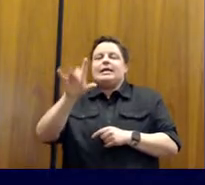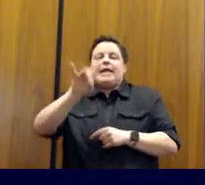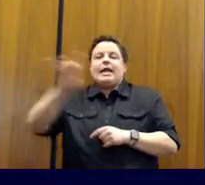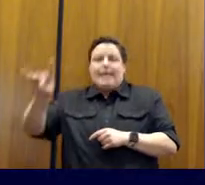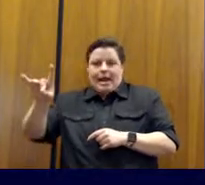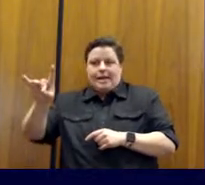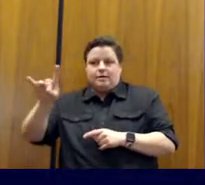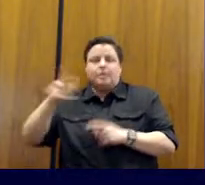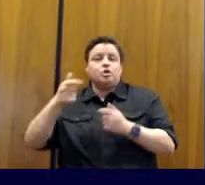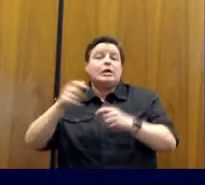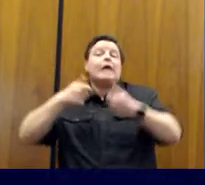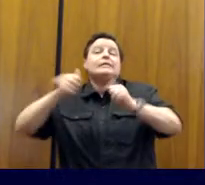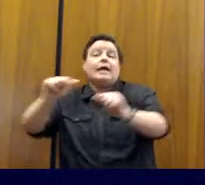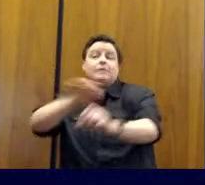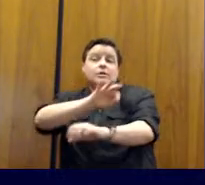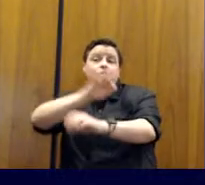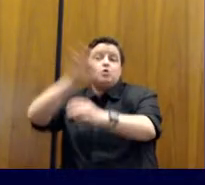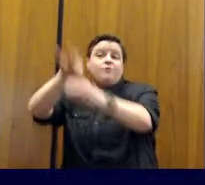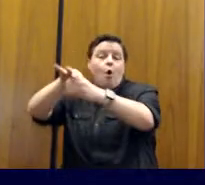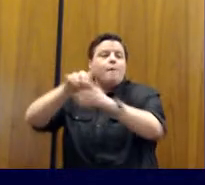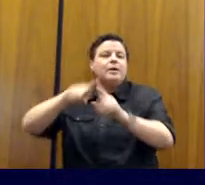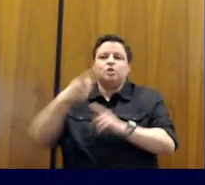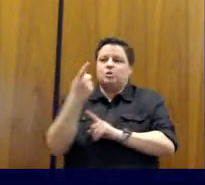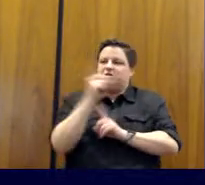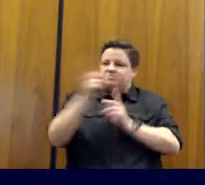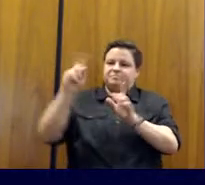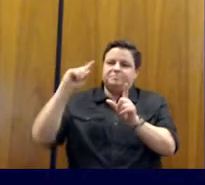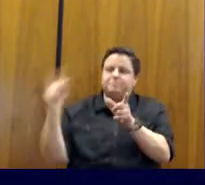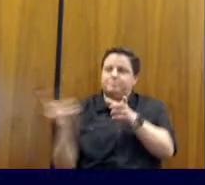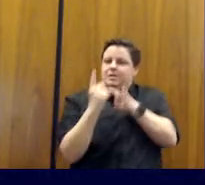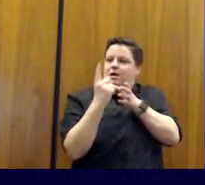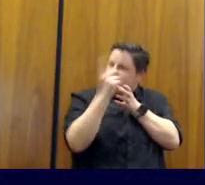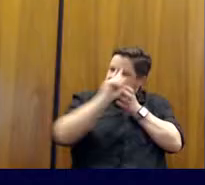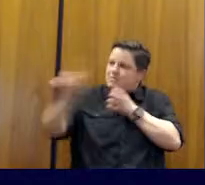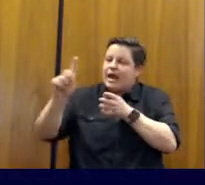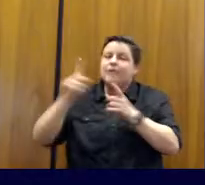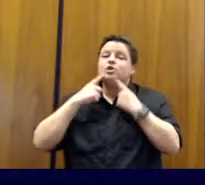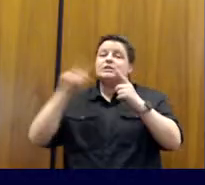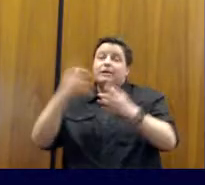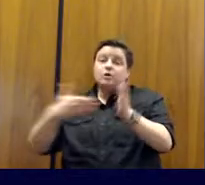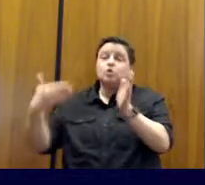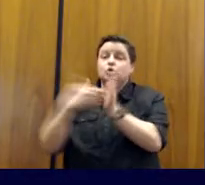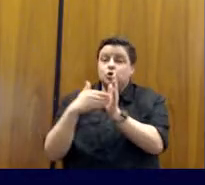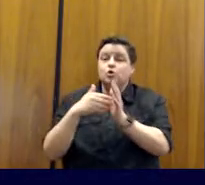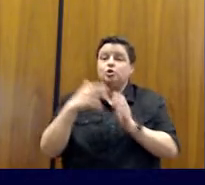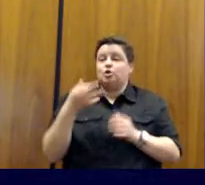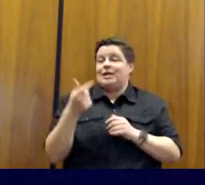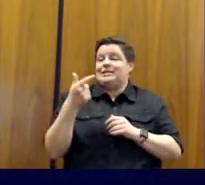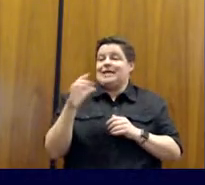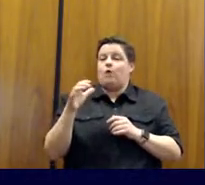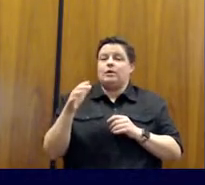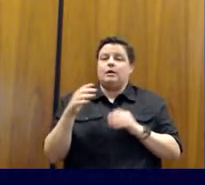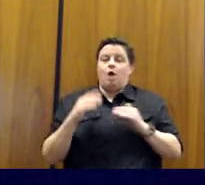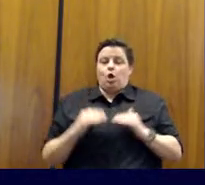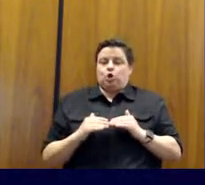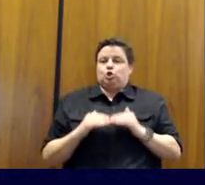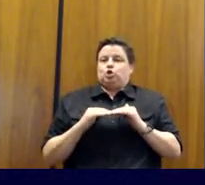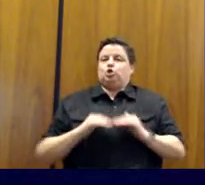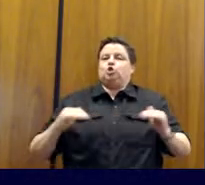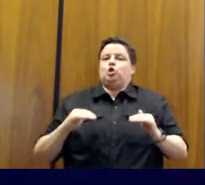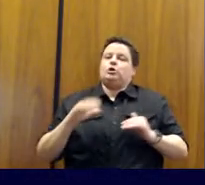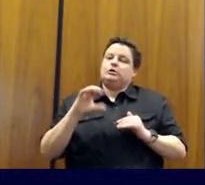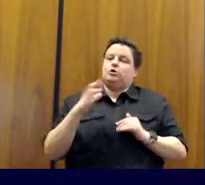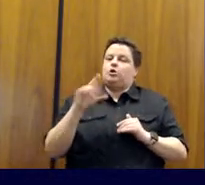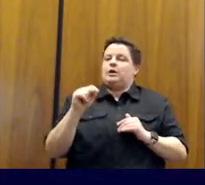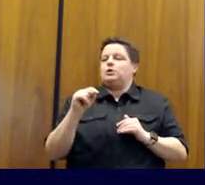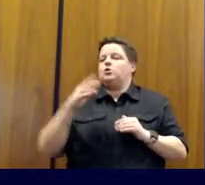the polls on the basis of being a woman, and who successfully sued in Genesee County Circuit Court and prevailed at the Michigan Supreme